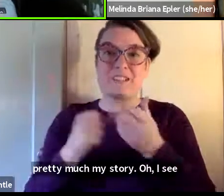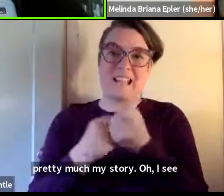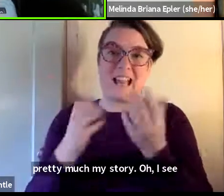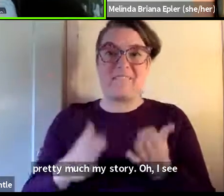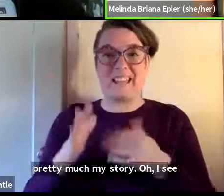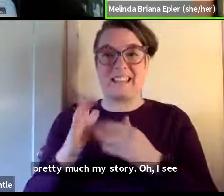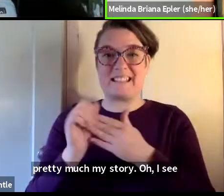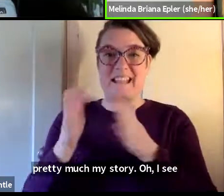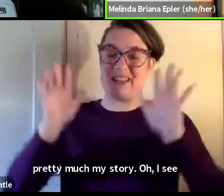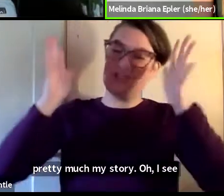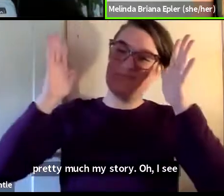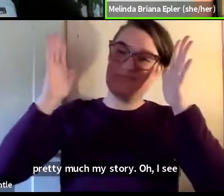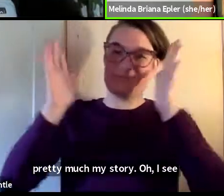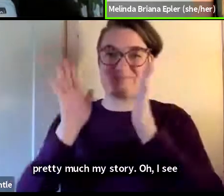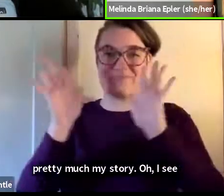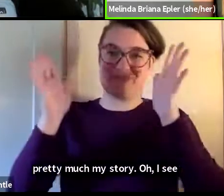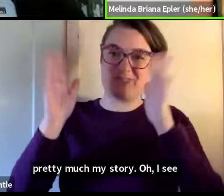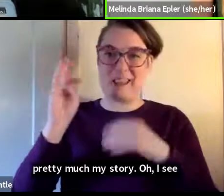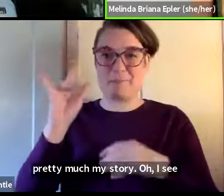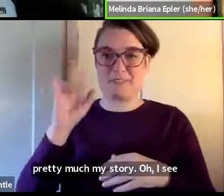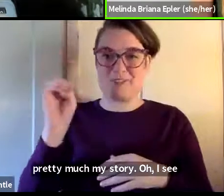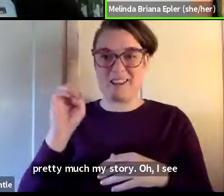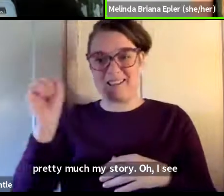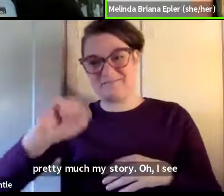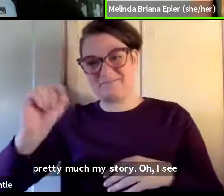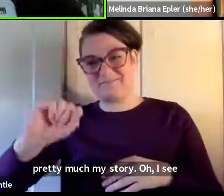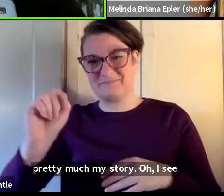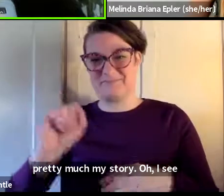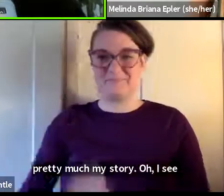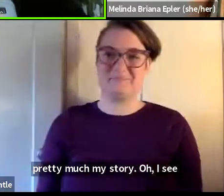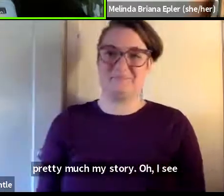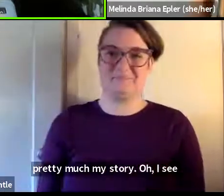yes, so yay, Michelle, yay, diversity advocates.